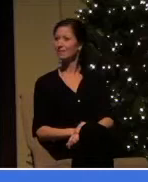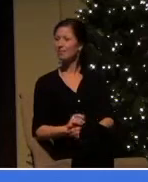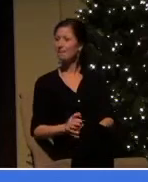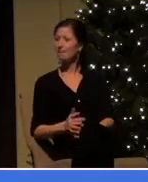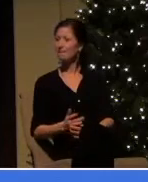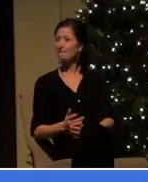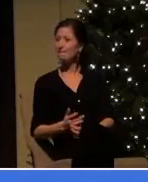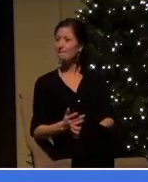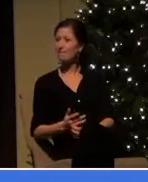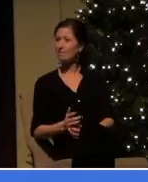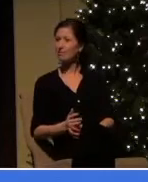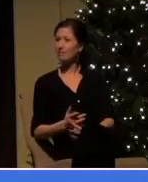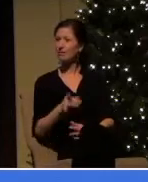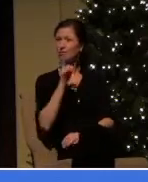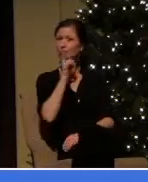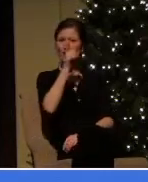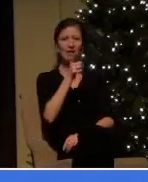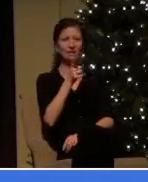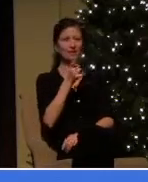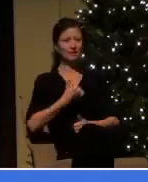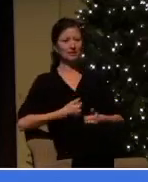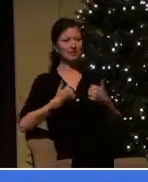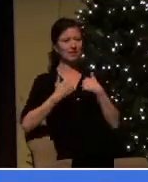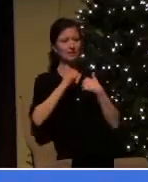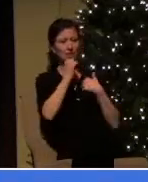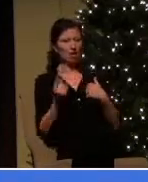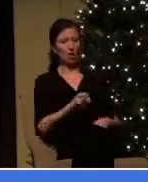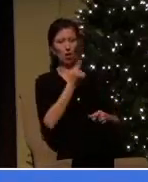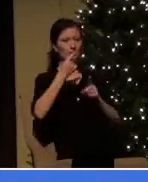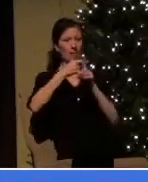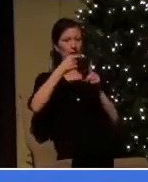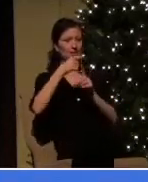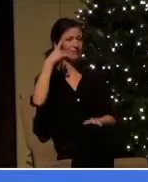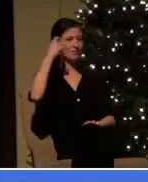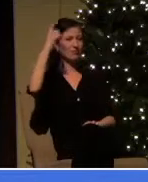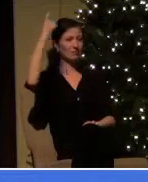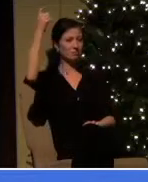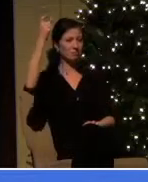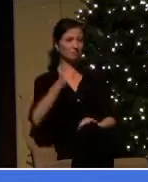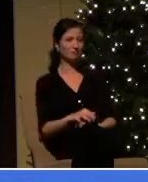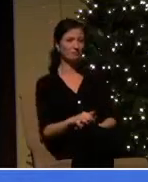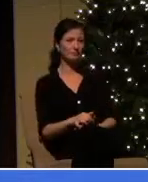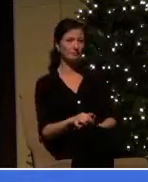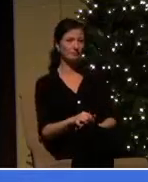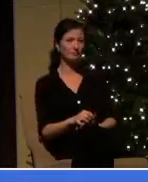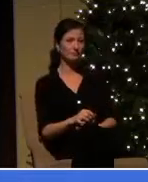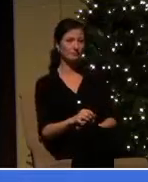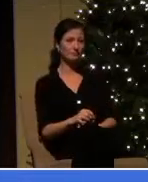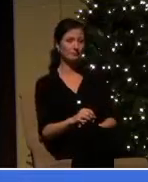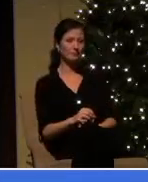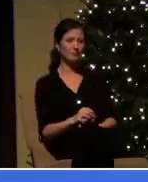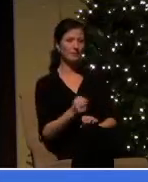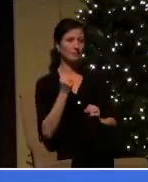reality of what life is. So we go under. I cannot tell you how many people I have encountered over the